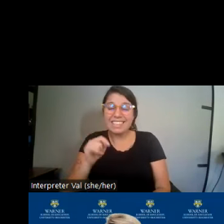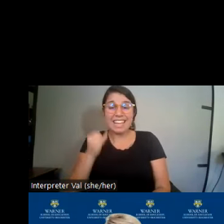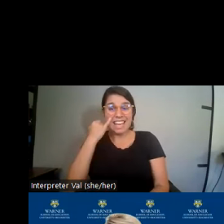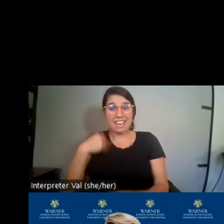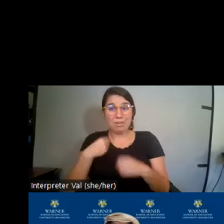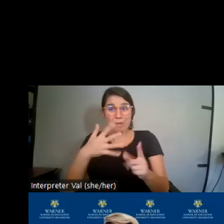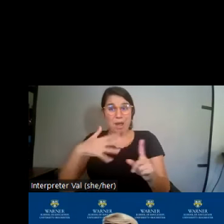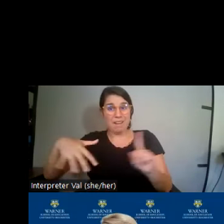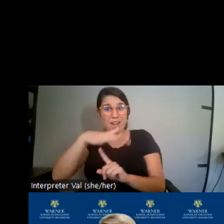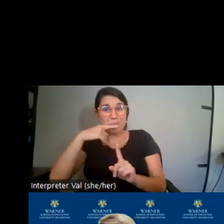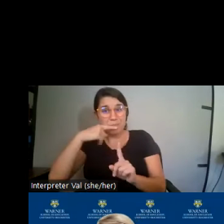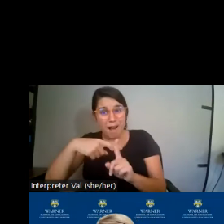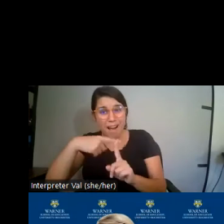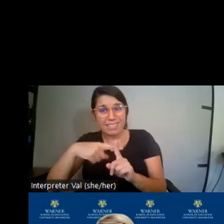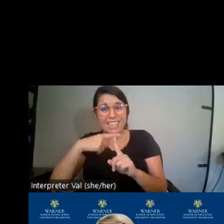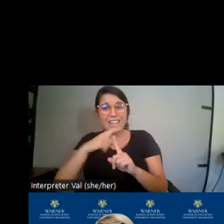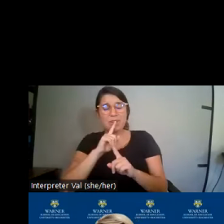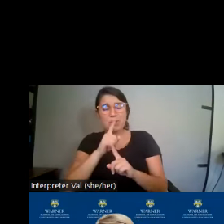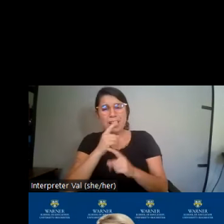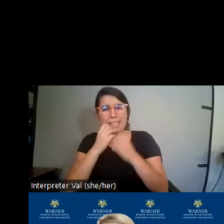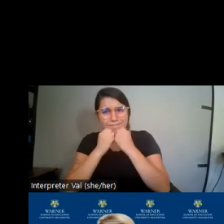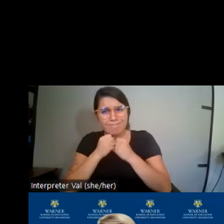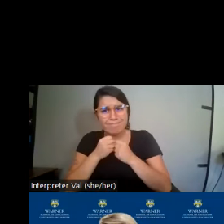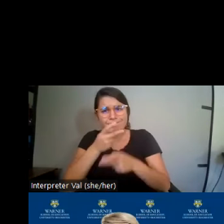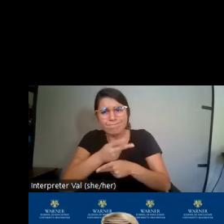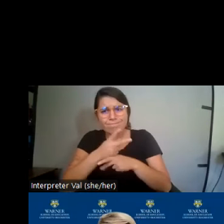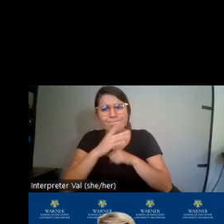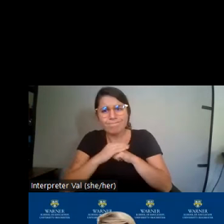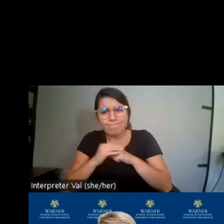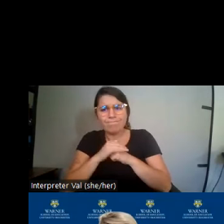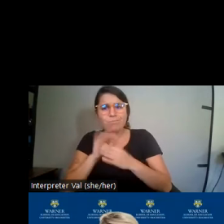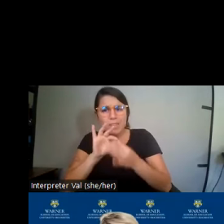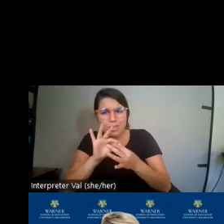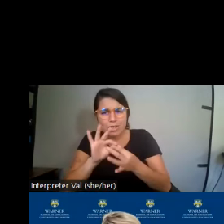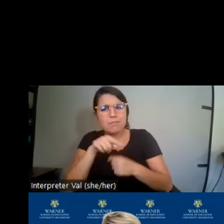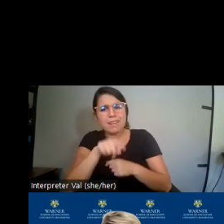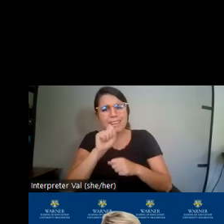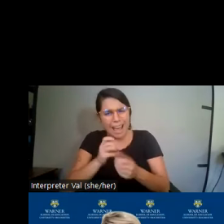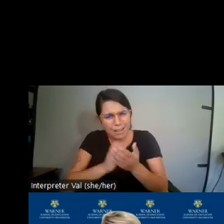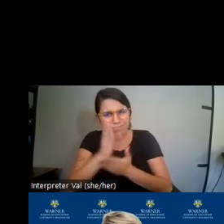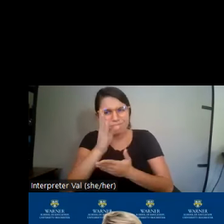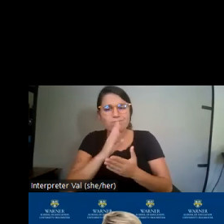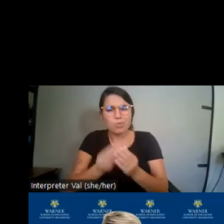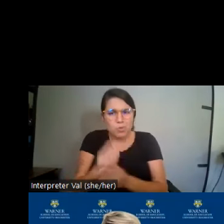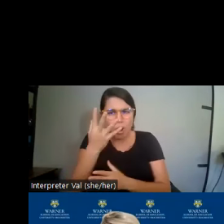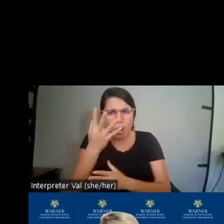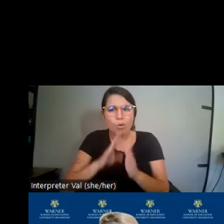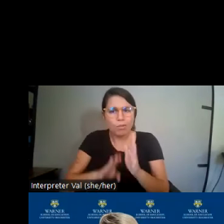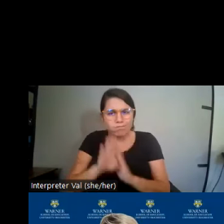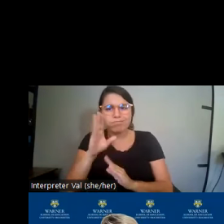and nurturing relationships, they can grow and succeed.